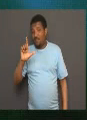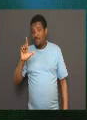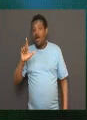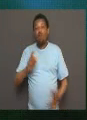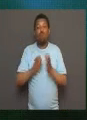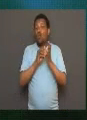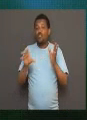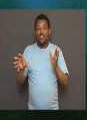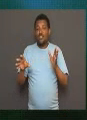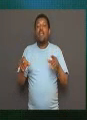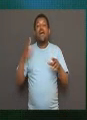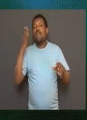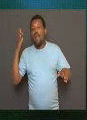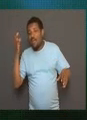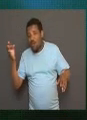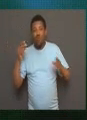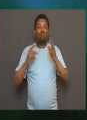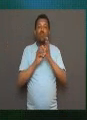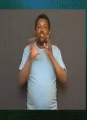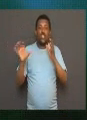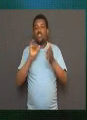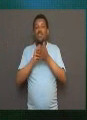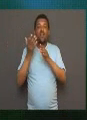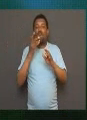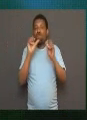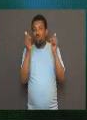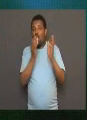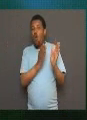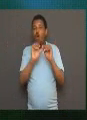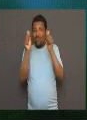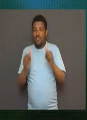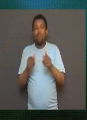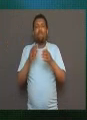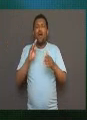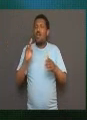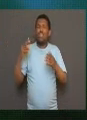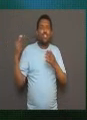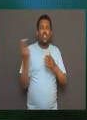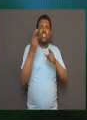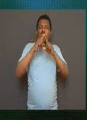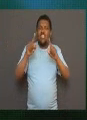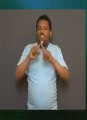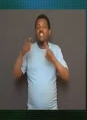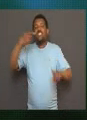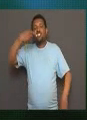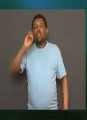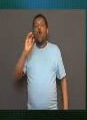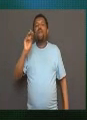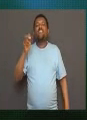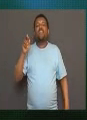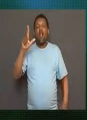Geometrical projection is a kind of projection that is formed by using